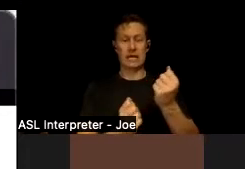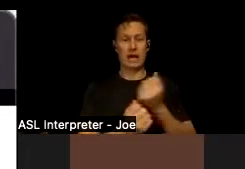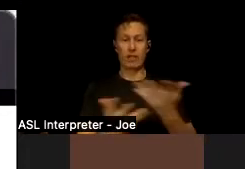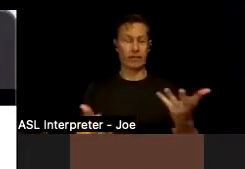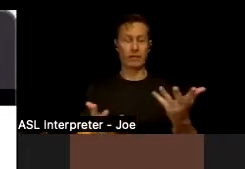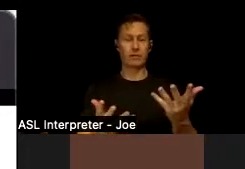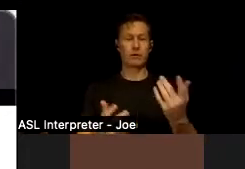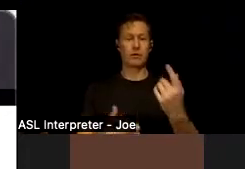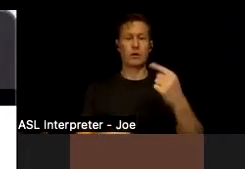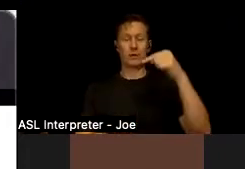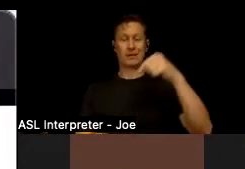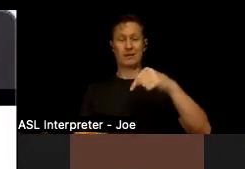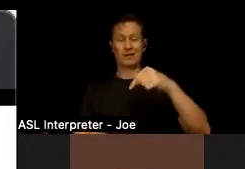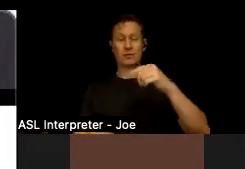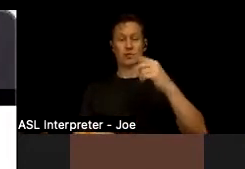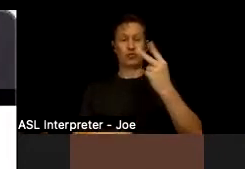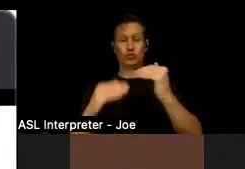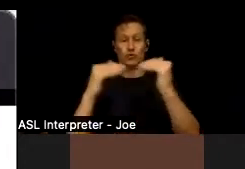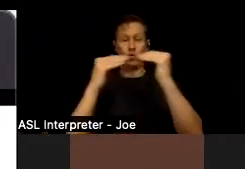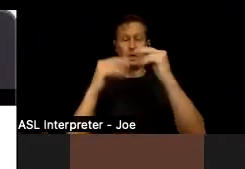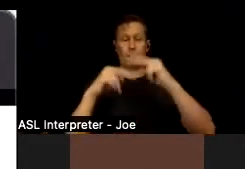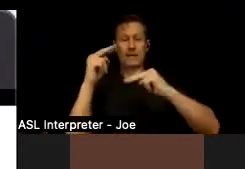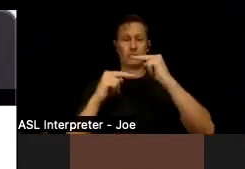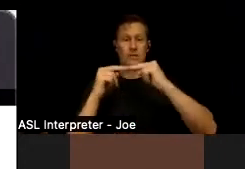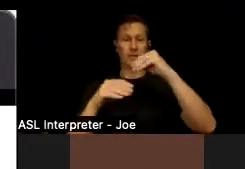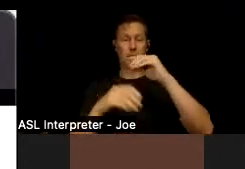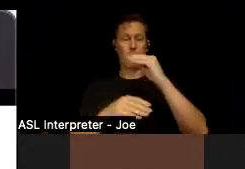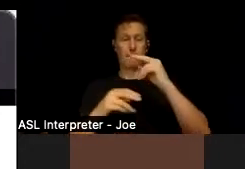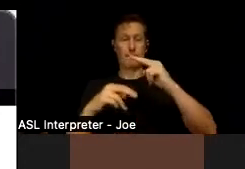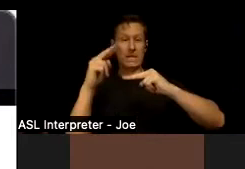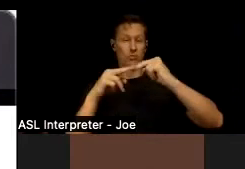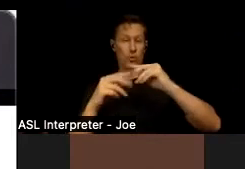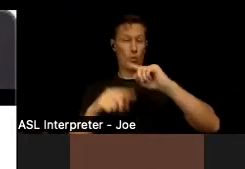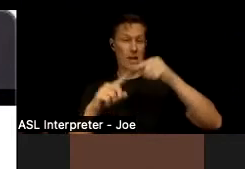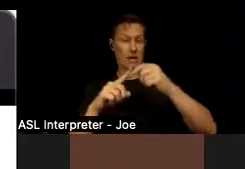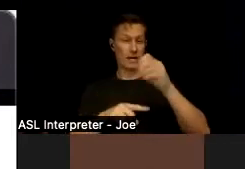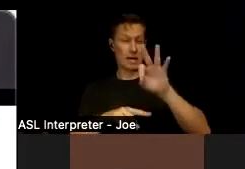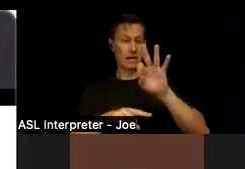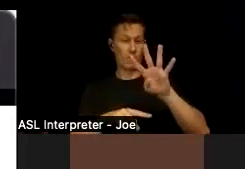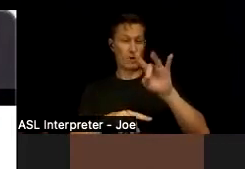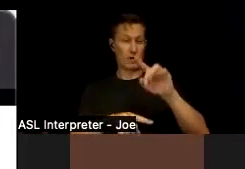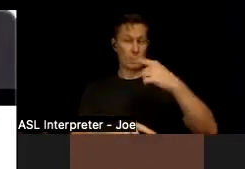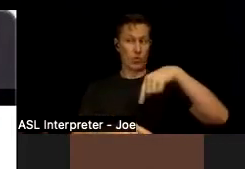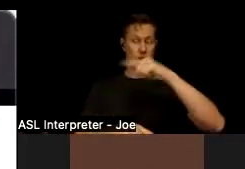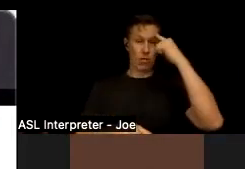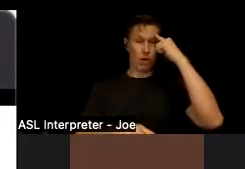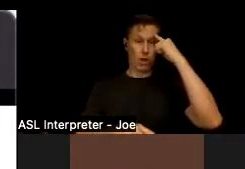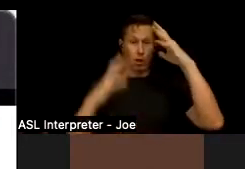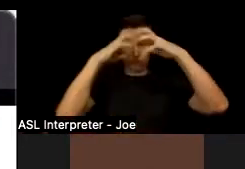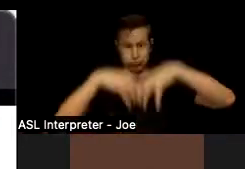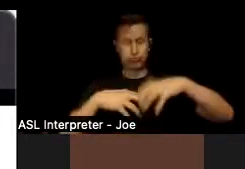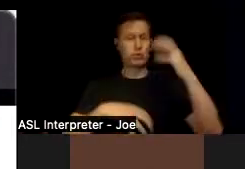in 1948, and we all thought the building was going to come down on us. So that was kind of the trigger in